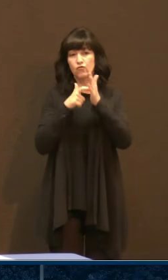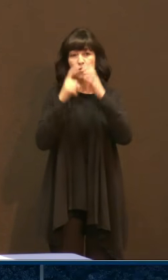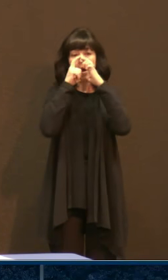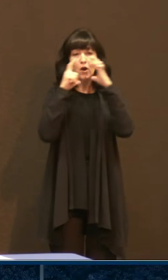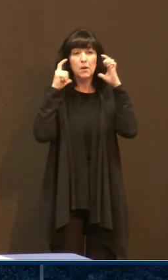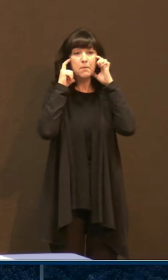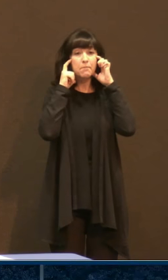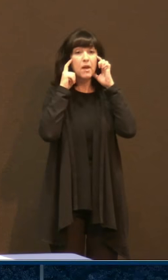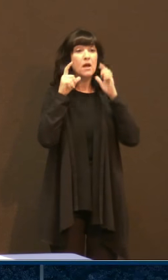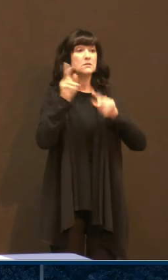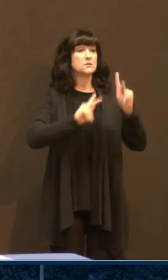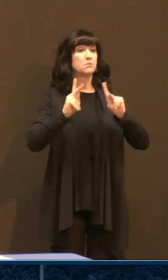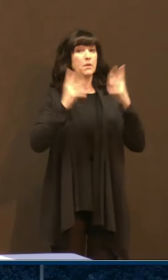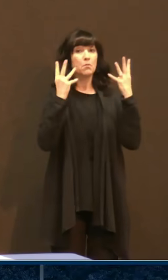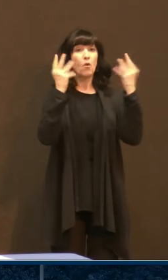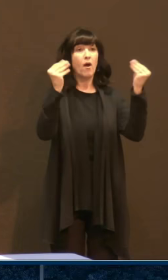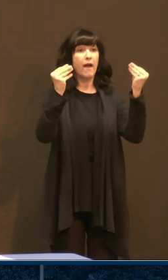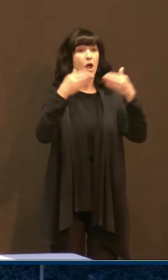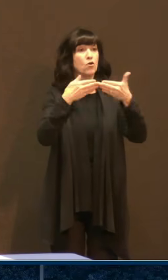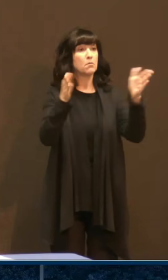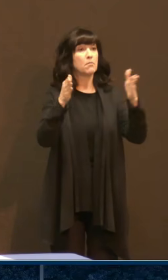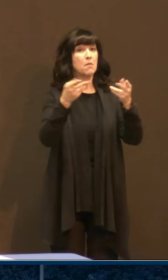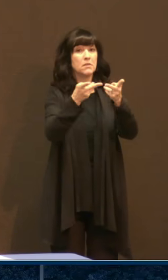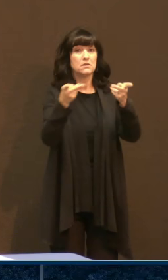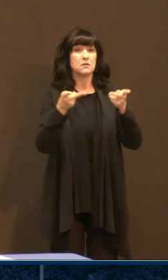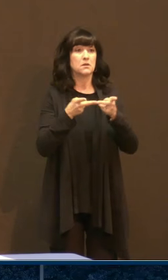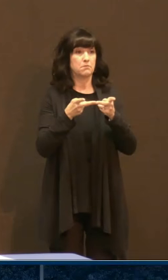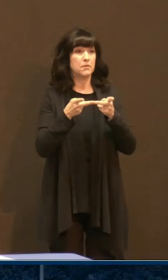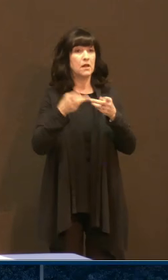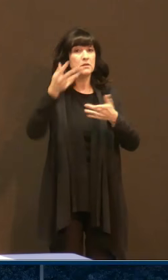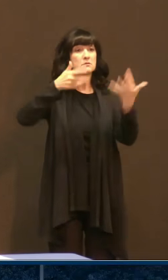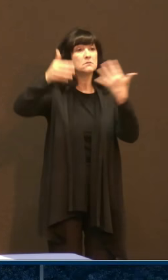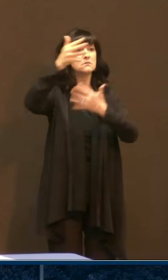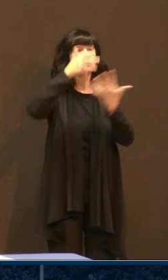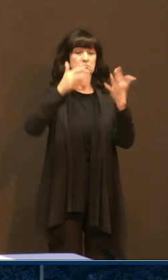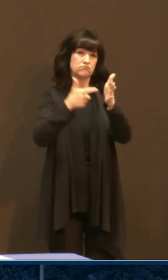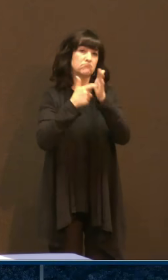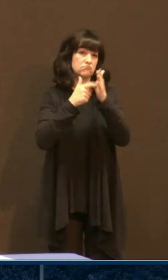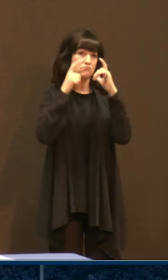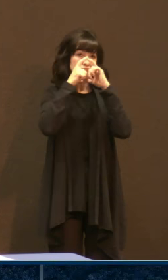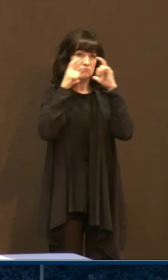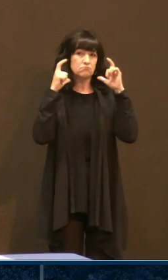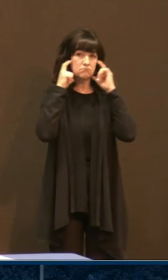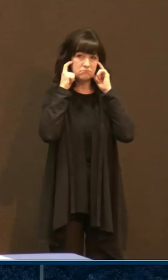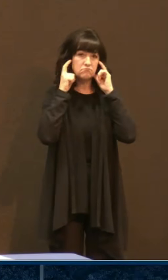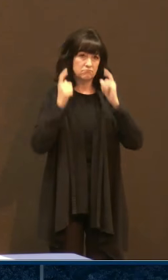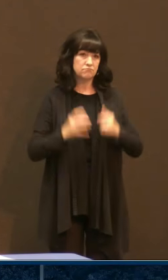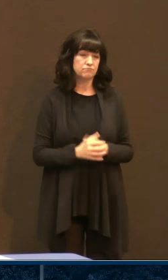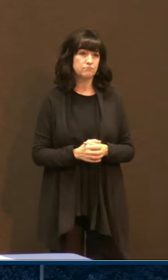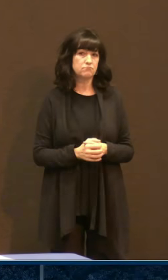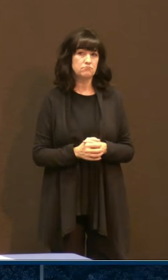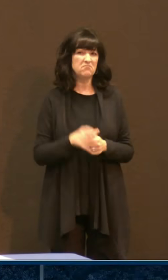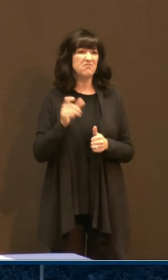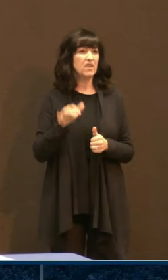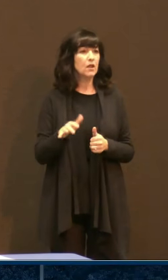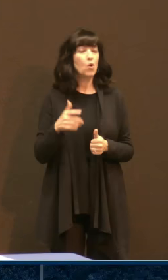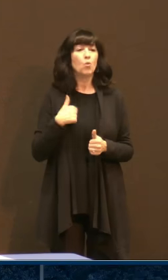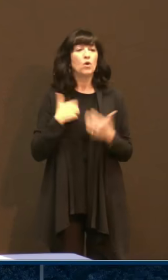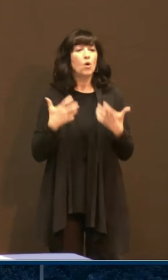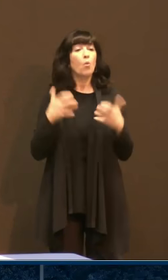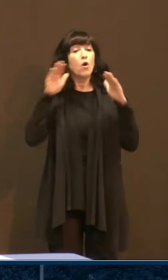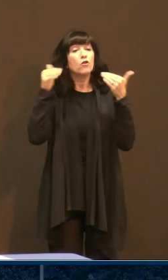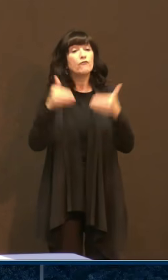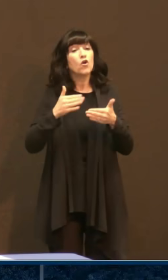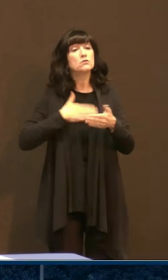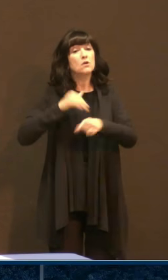identifying Sussex County as an area where we want to focus our energies and attention for testing and for